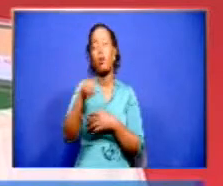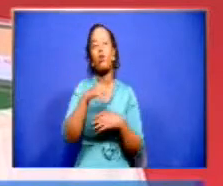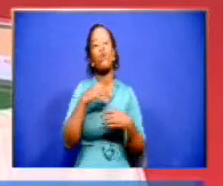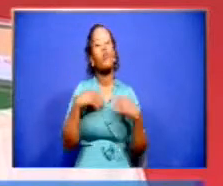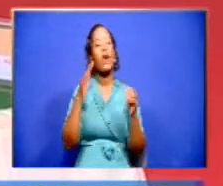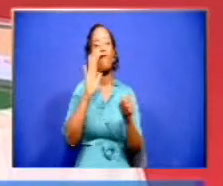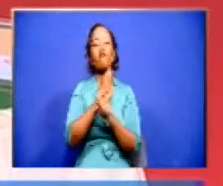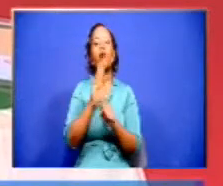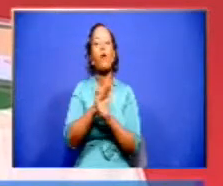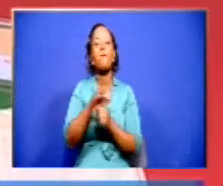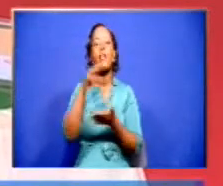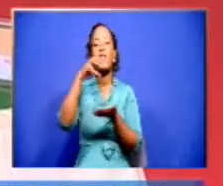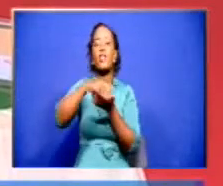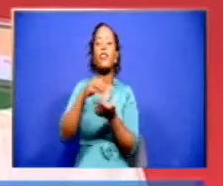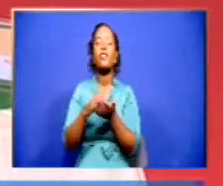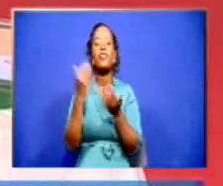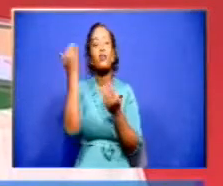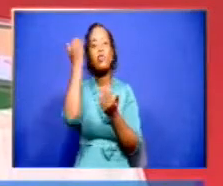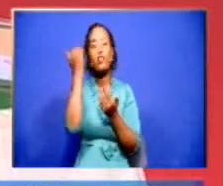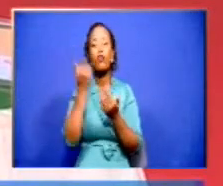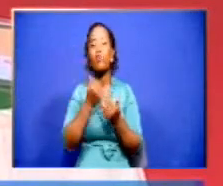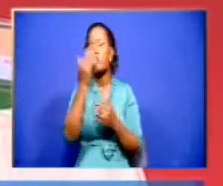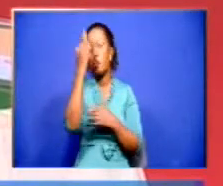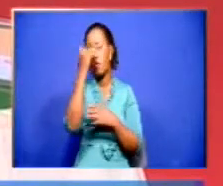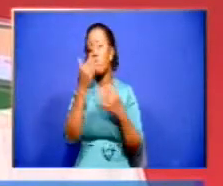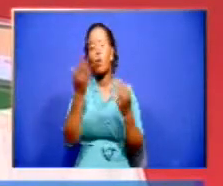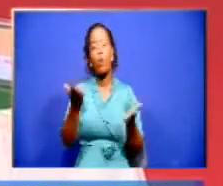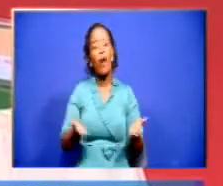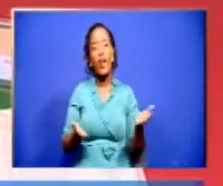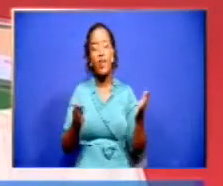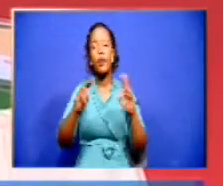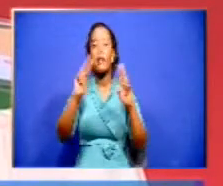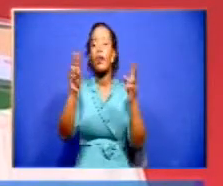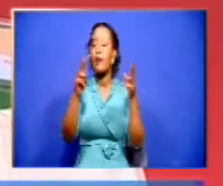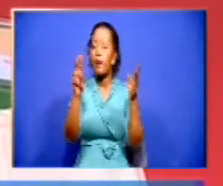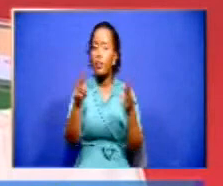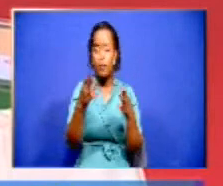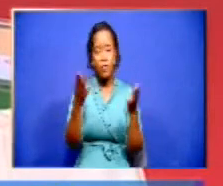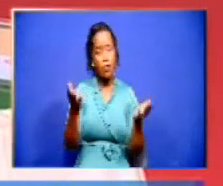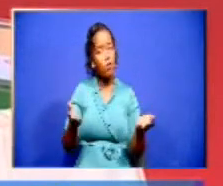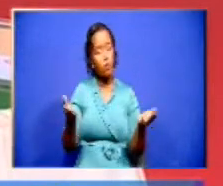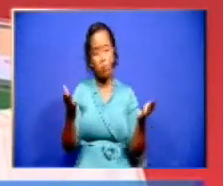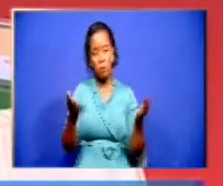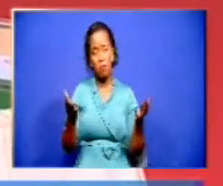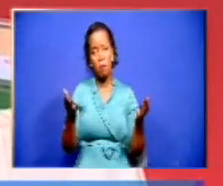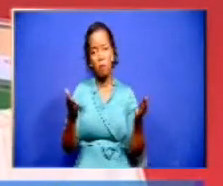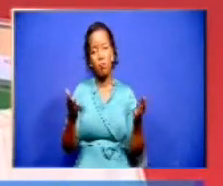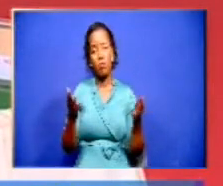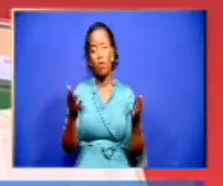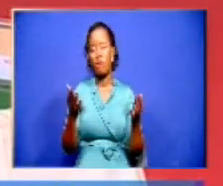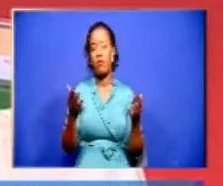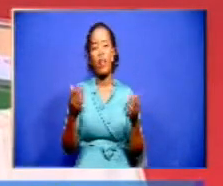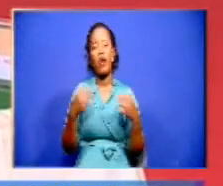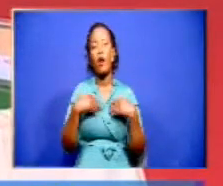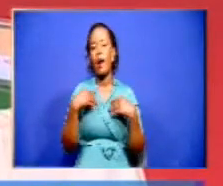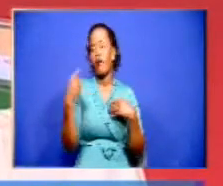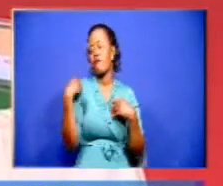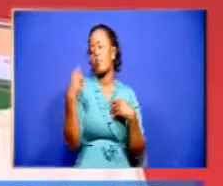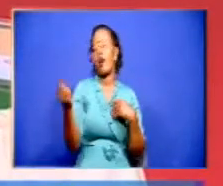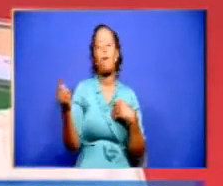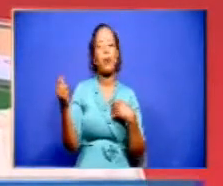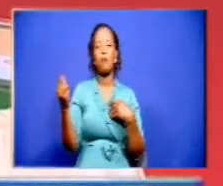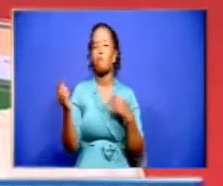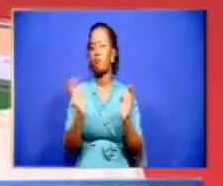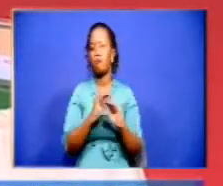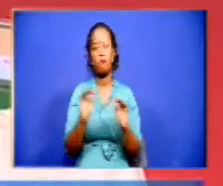this backlog is because of the issue of the quorum for the Supreme Court.